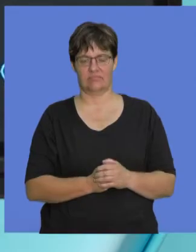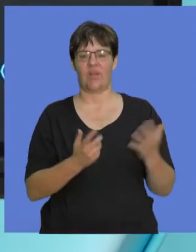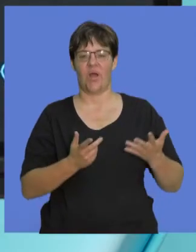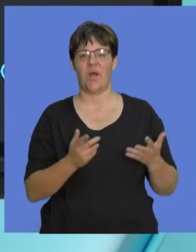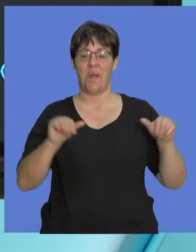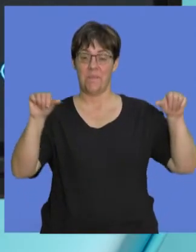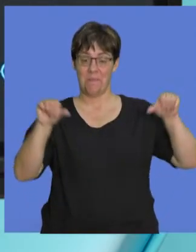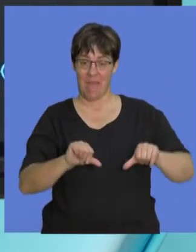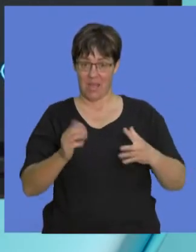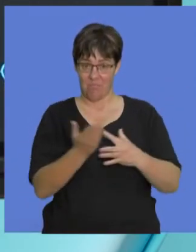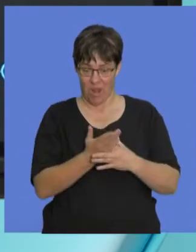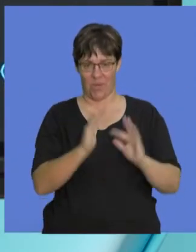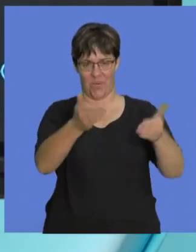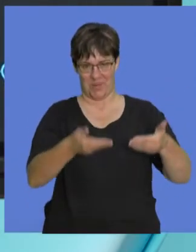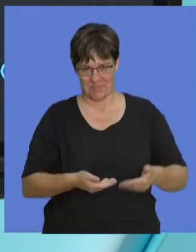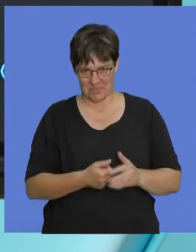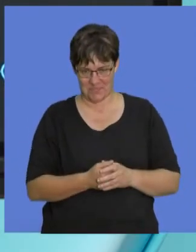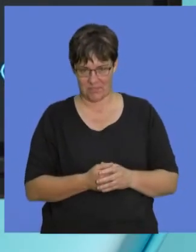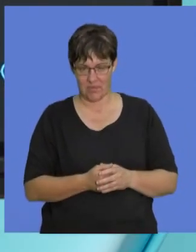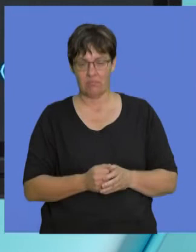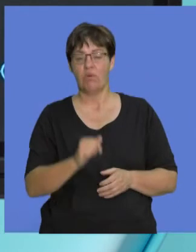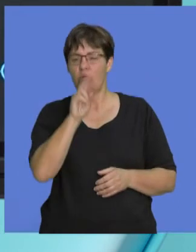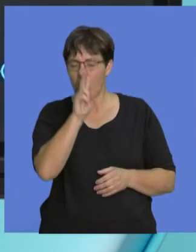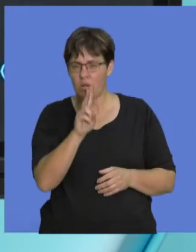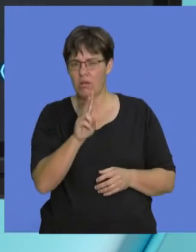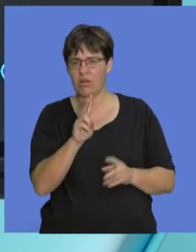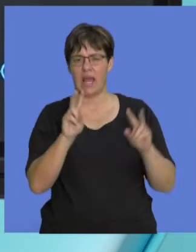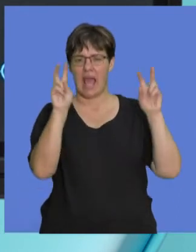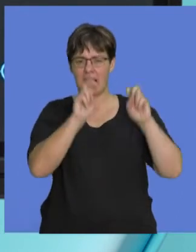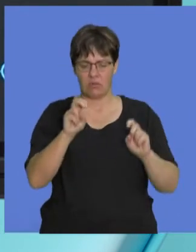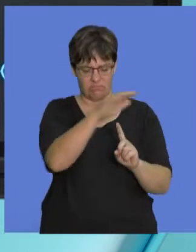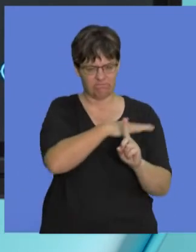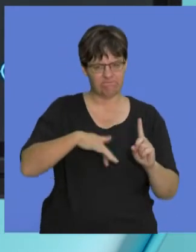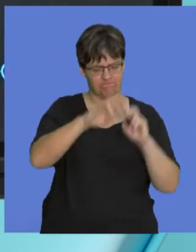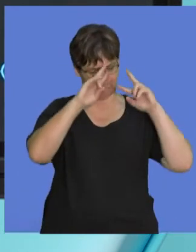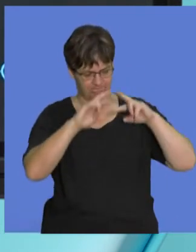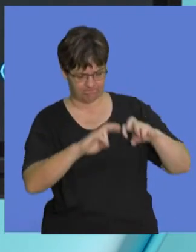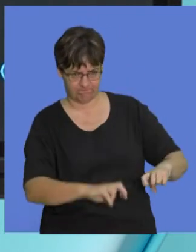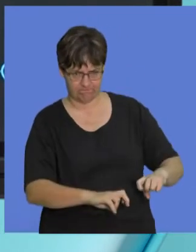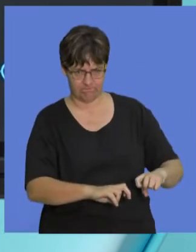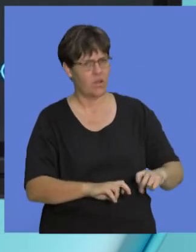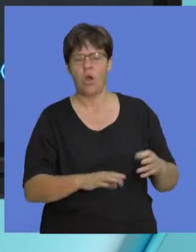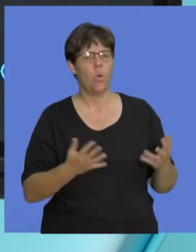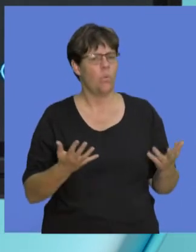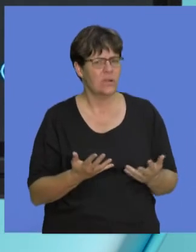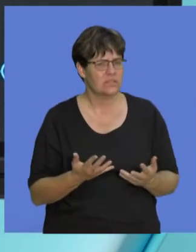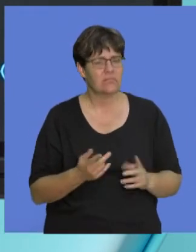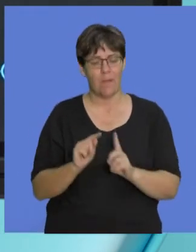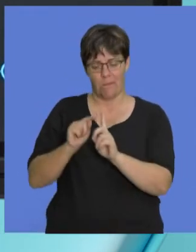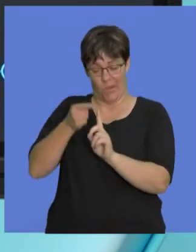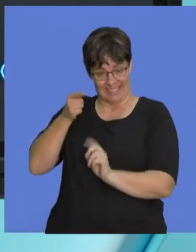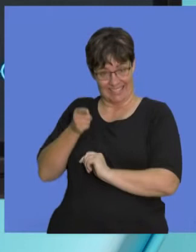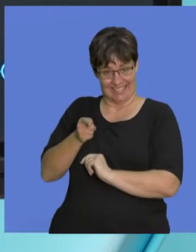Welcome back to our second segment. We're still looking at exploring electrical fields at a point whereby we have